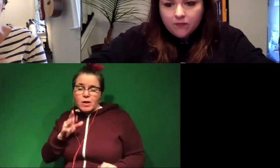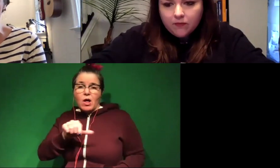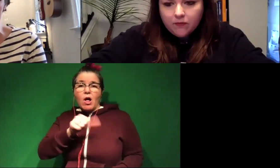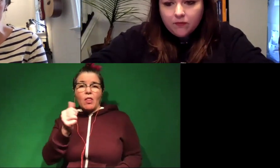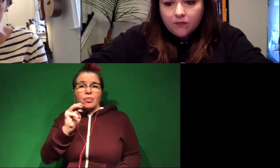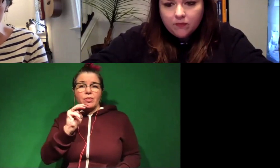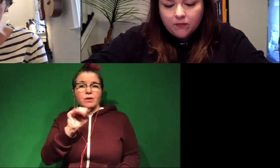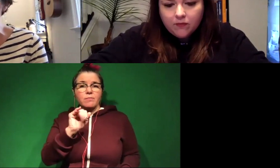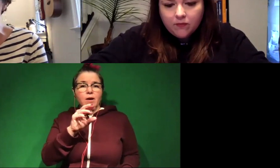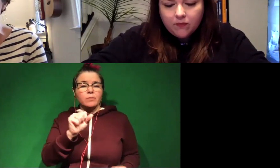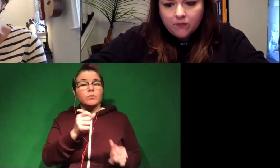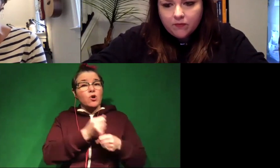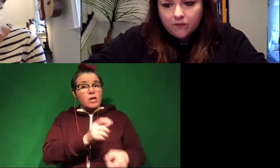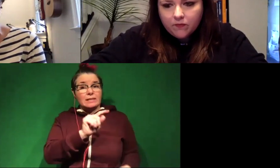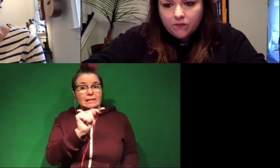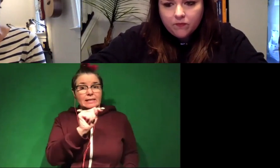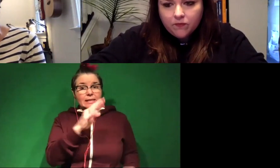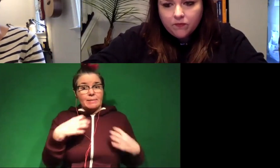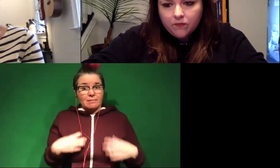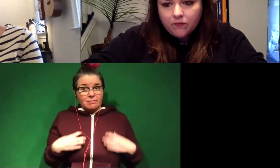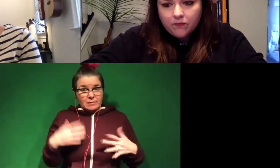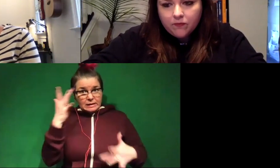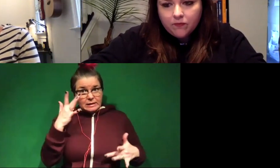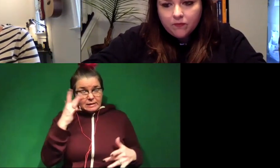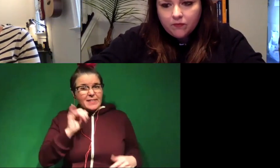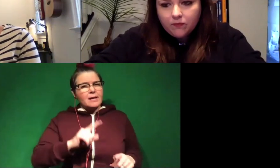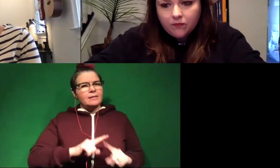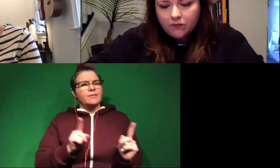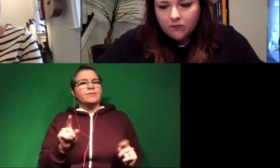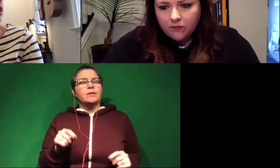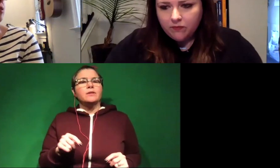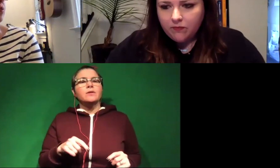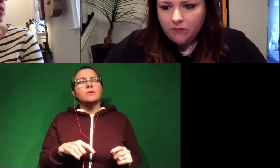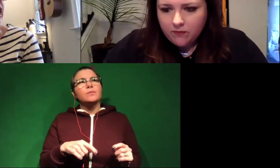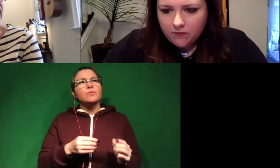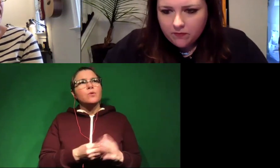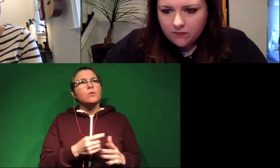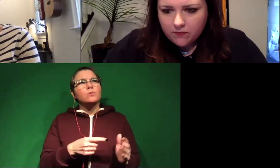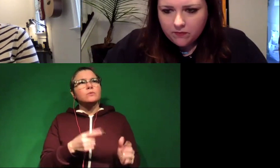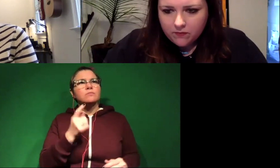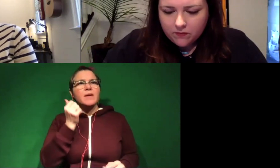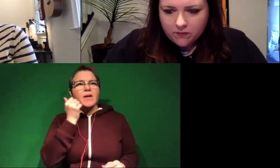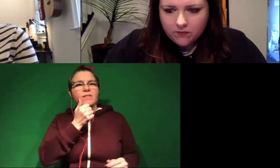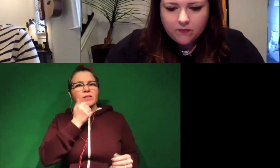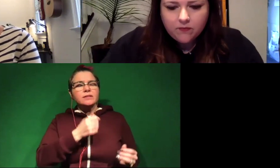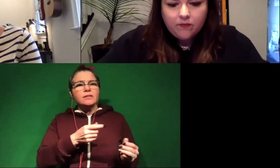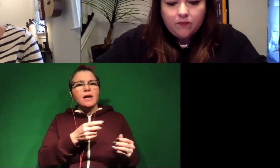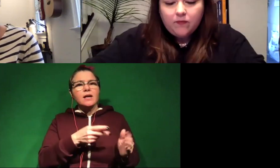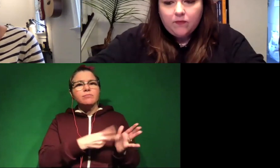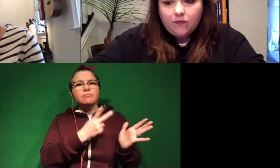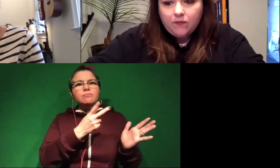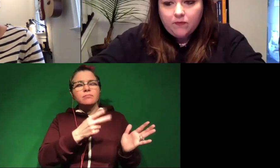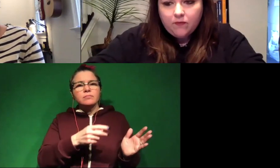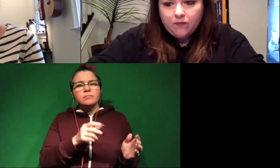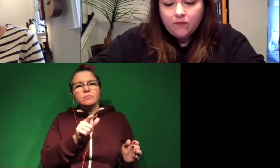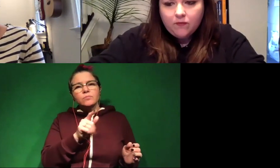the one that causes TB, for example, that one is a little different. It grows once every day, takes about 24 hours to